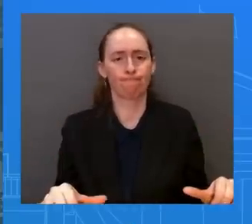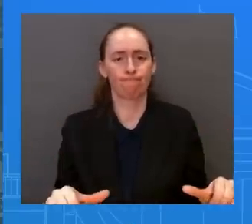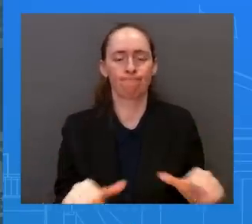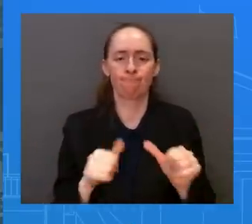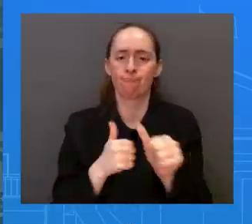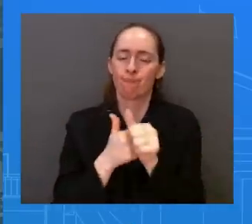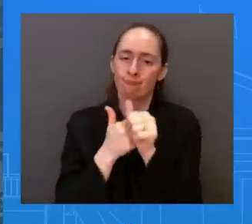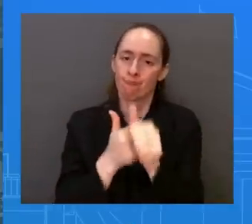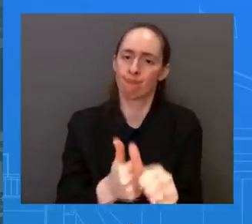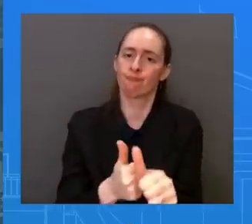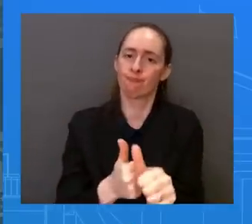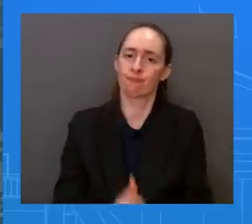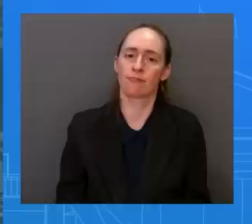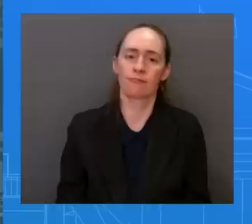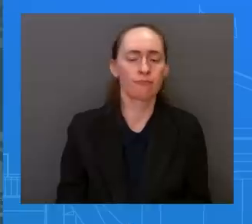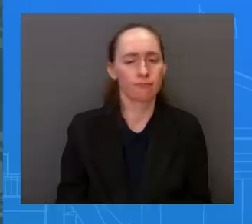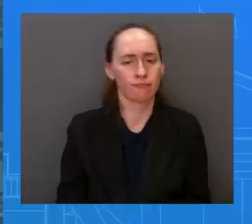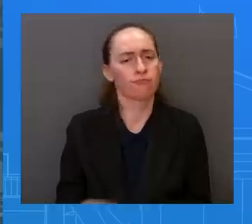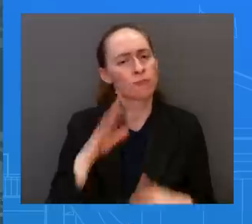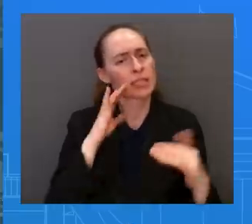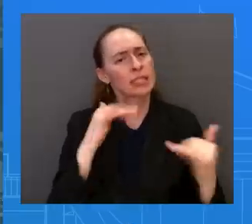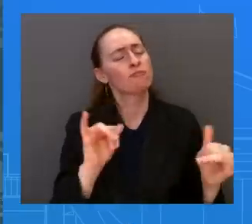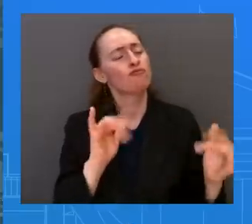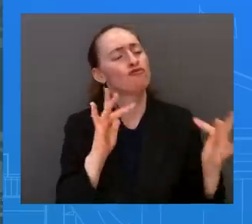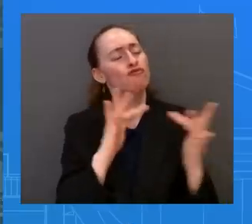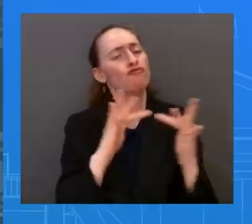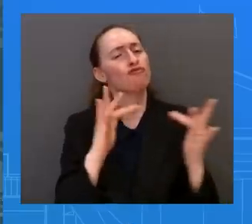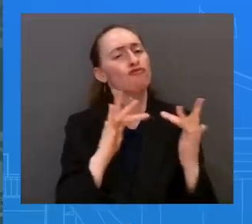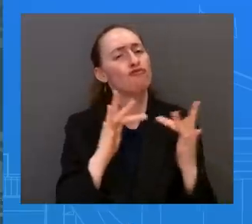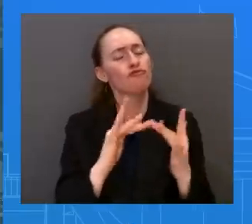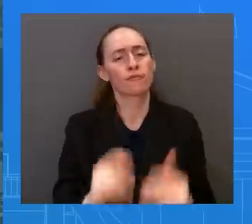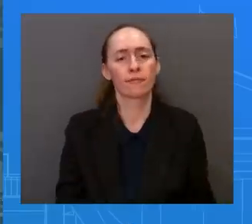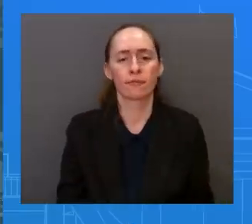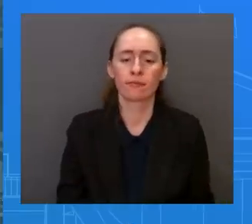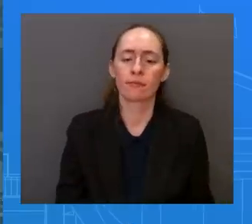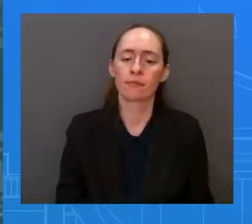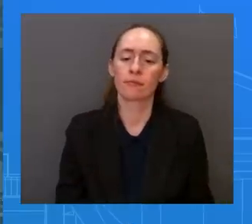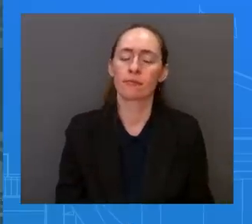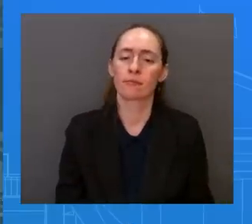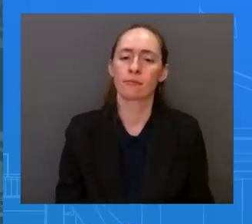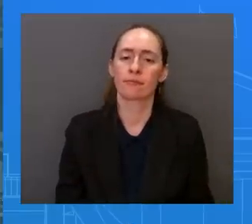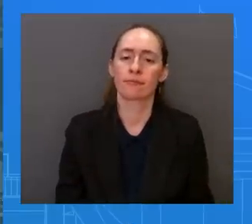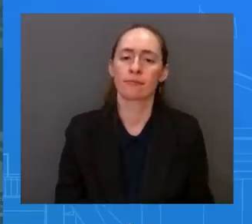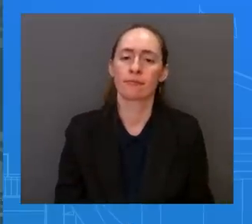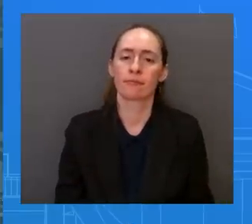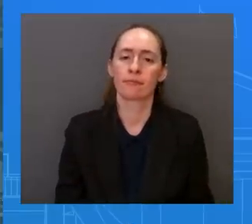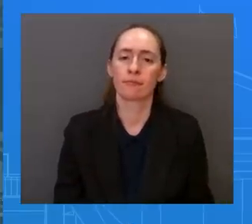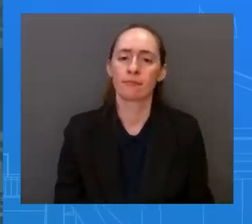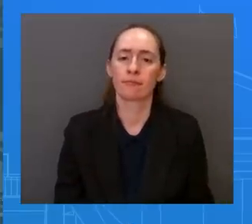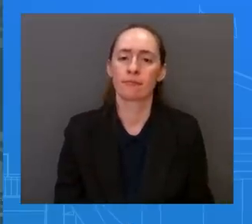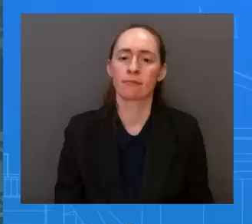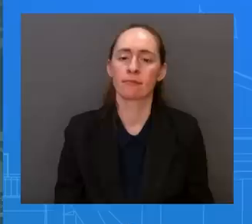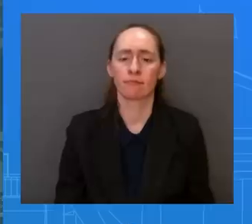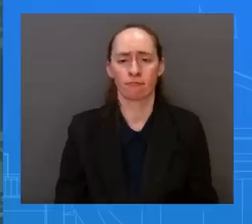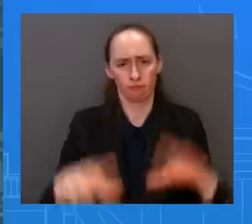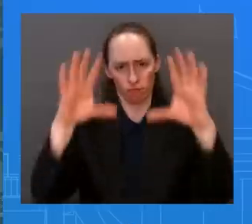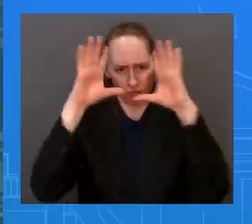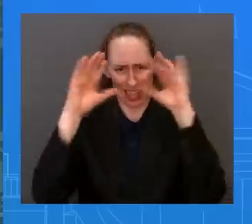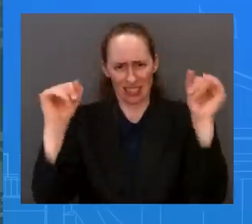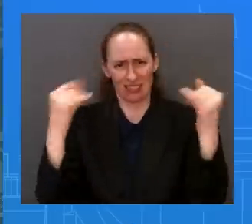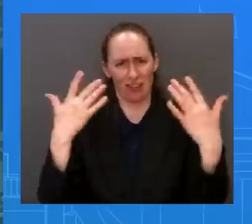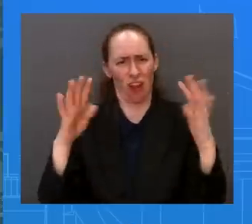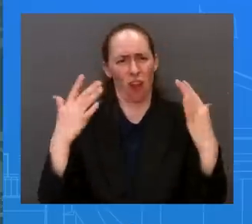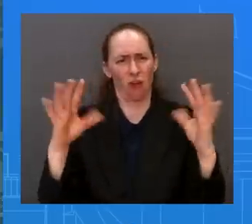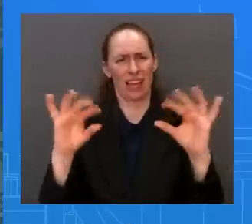conversations as we move beyond this. The president has been clear. We have been and will continue to keep open lines of communications with China. As